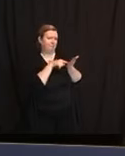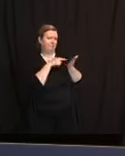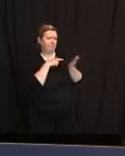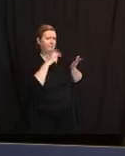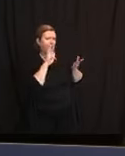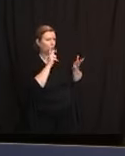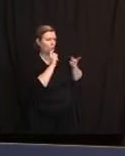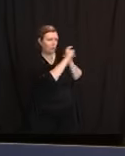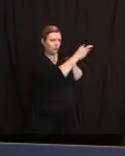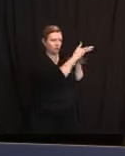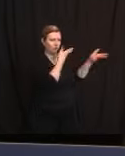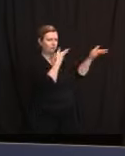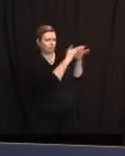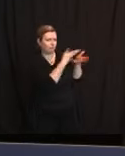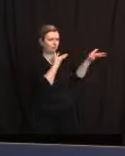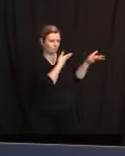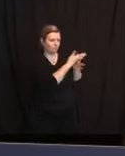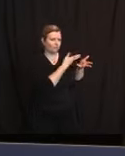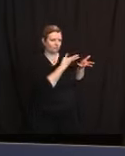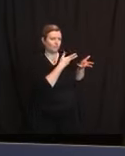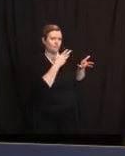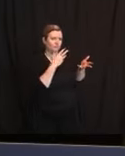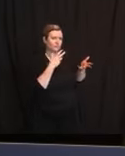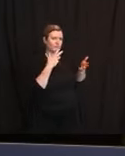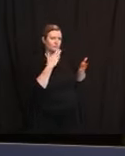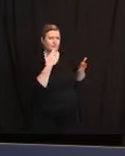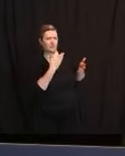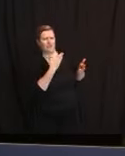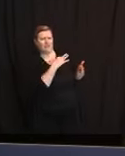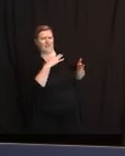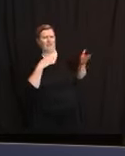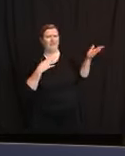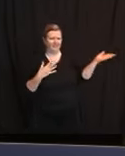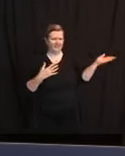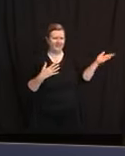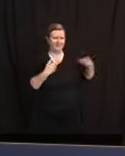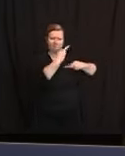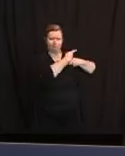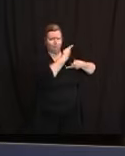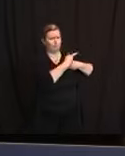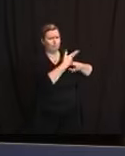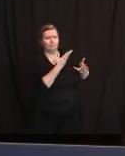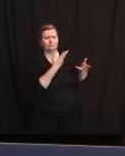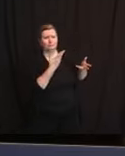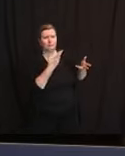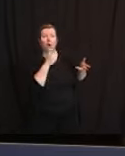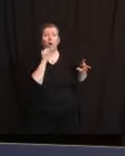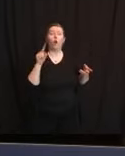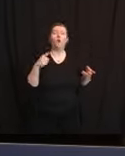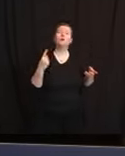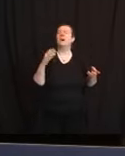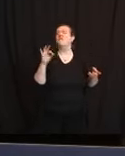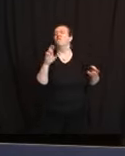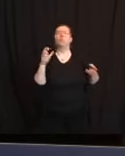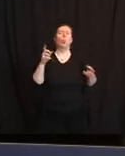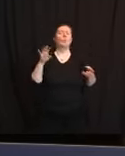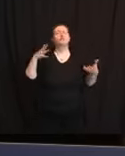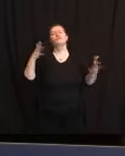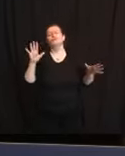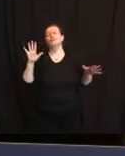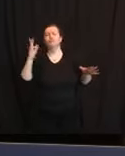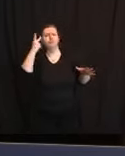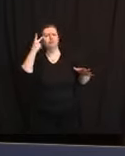you for compiling such a great staff that takes care of not only the freeholders, the mayors, but all